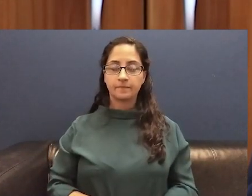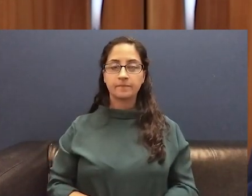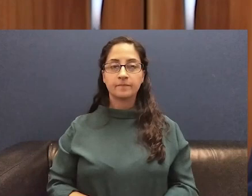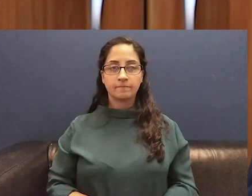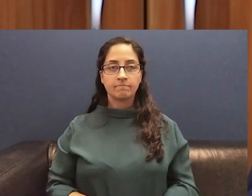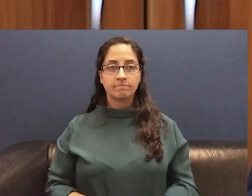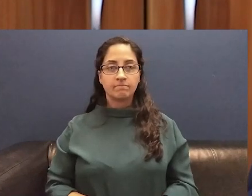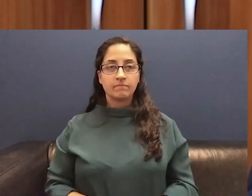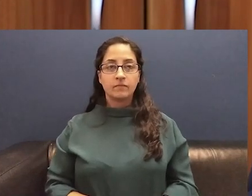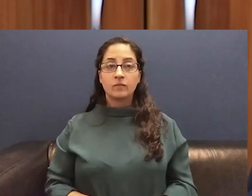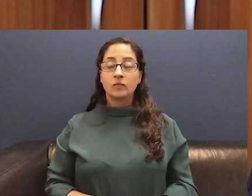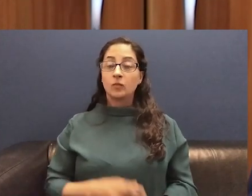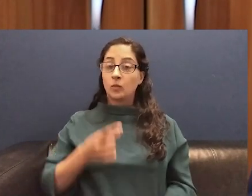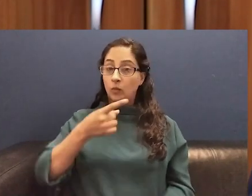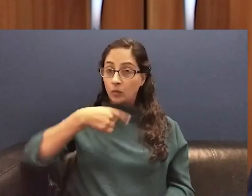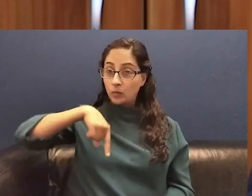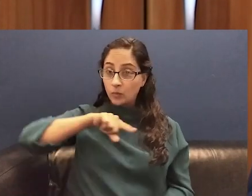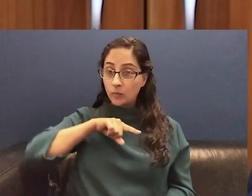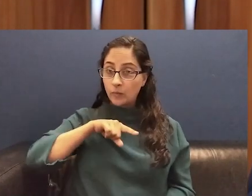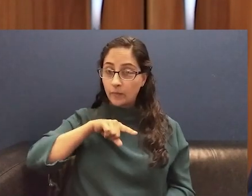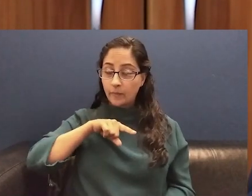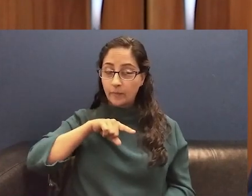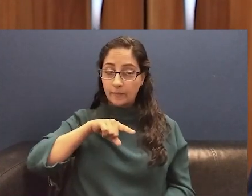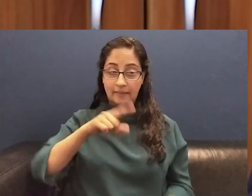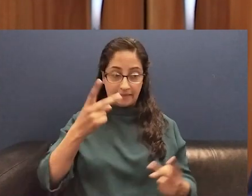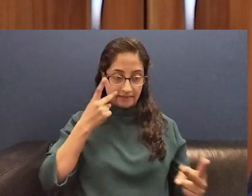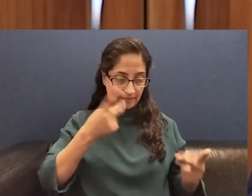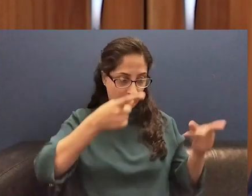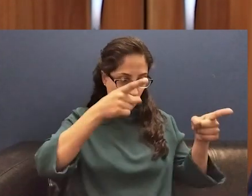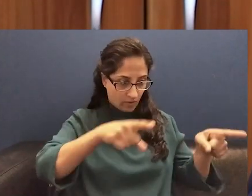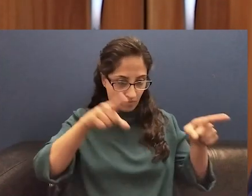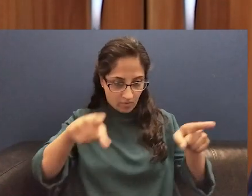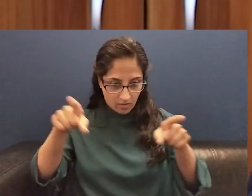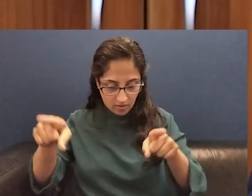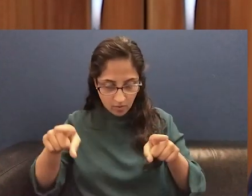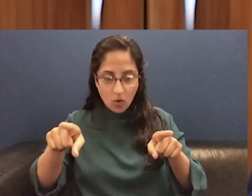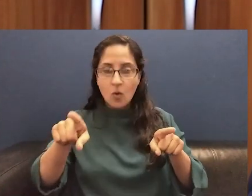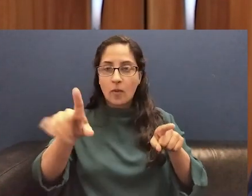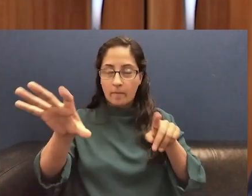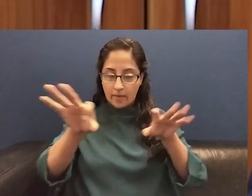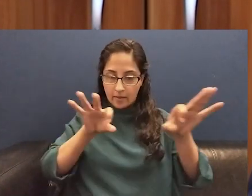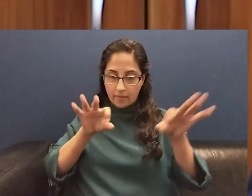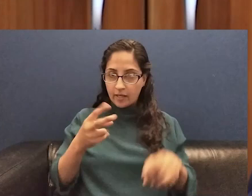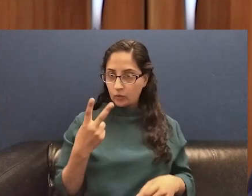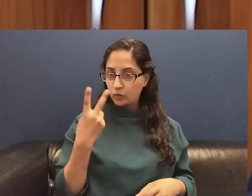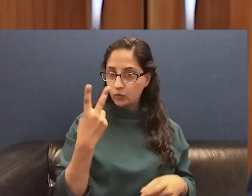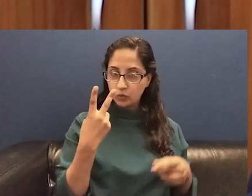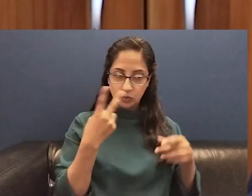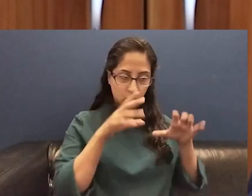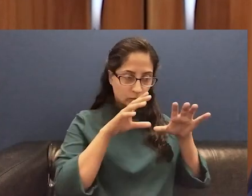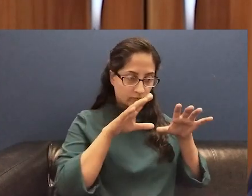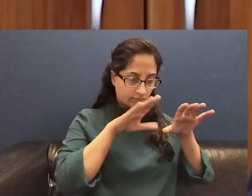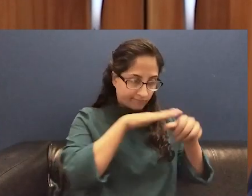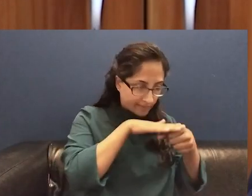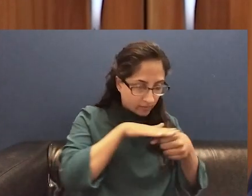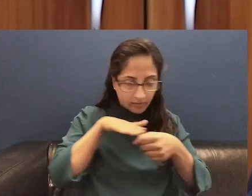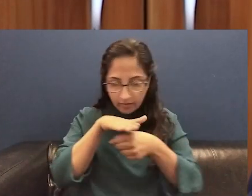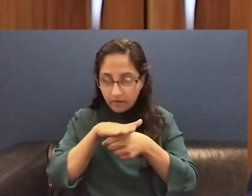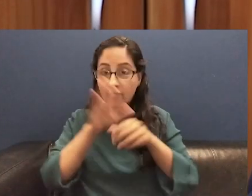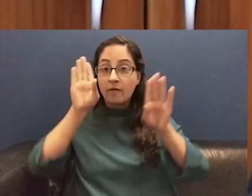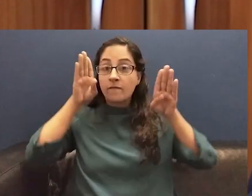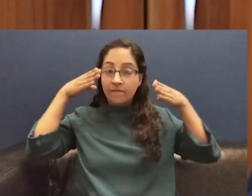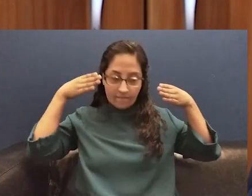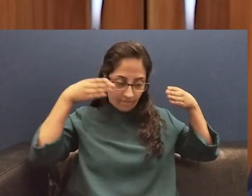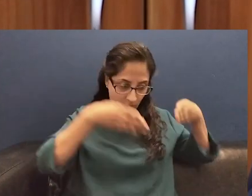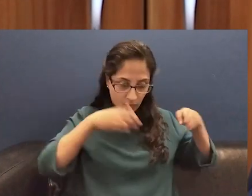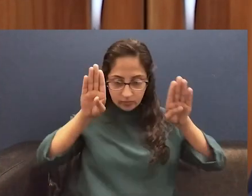and directed our interventions. One, as you said, to respond to the current situation, to